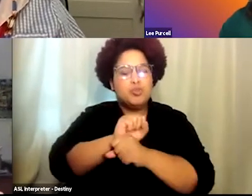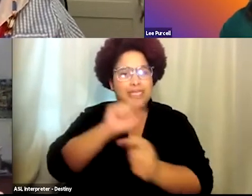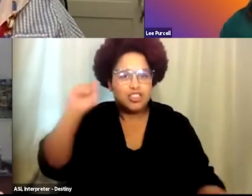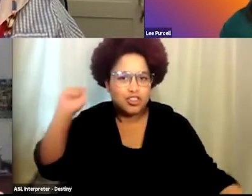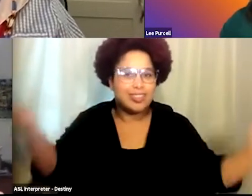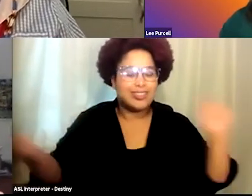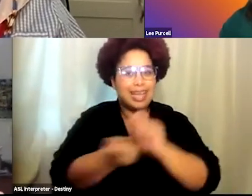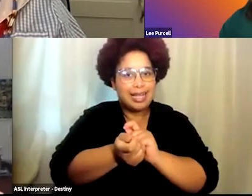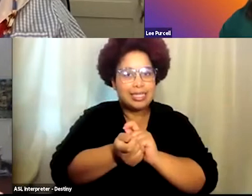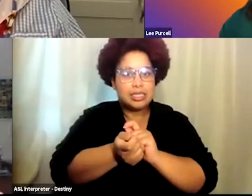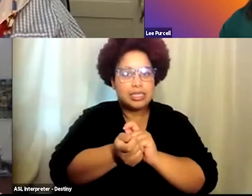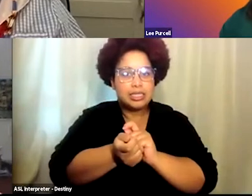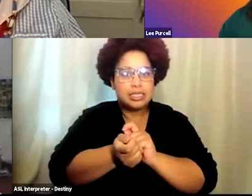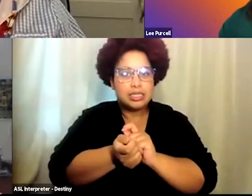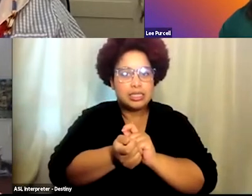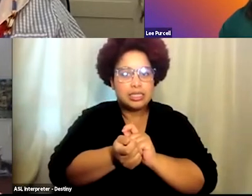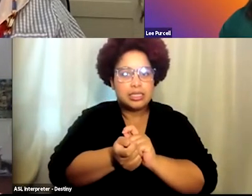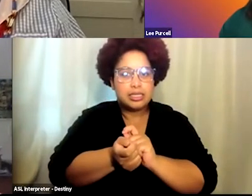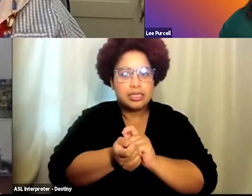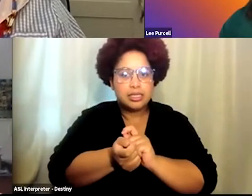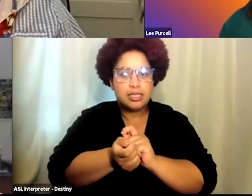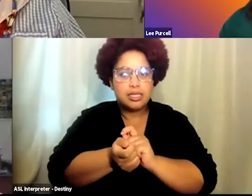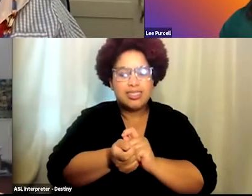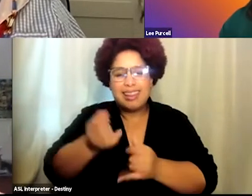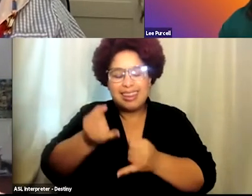last accepted bias, ageism.